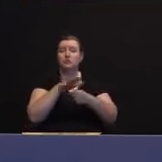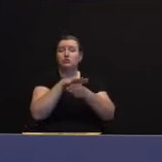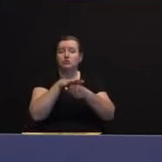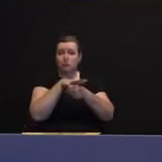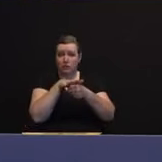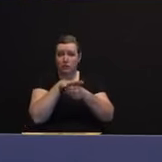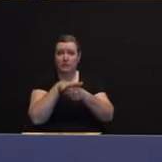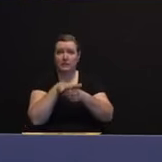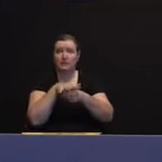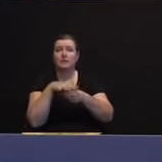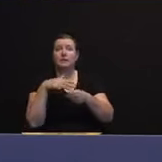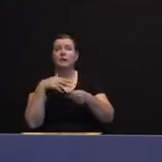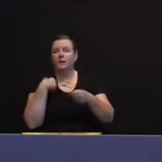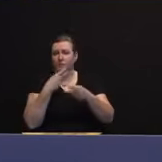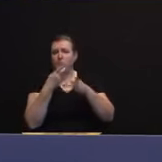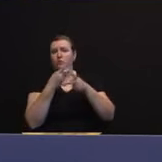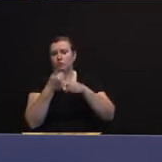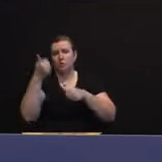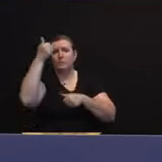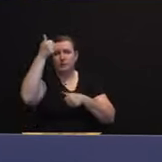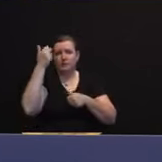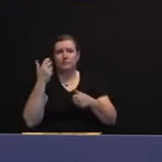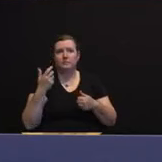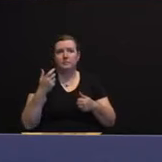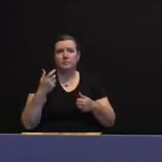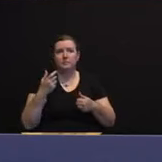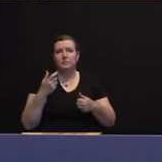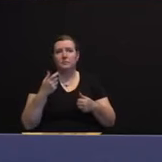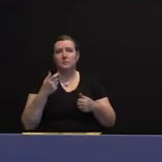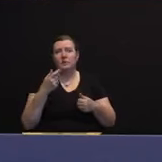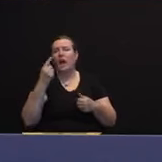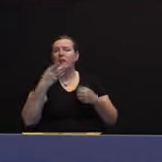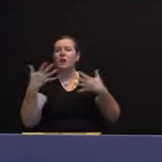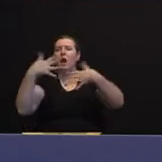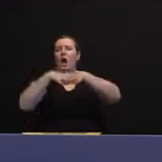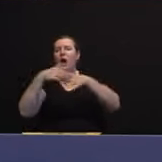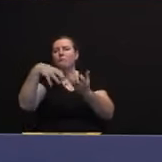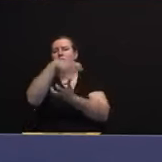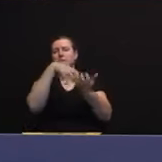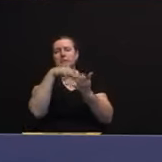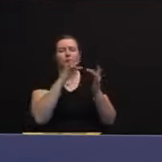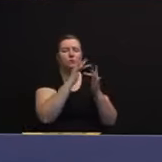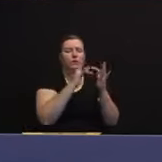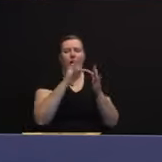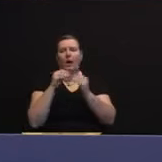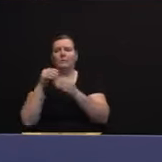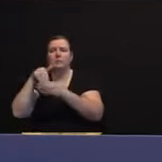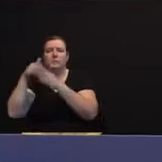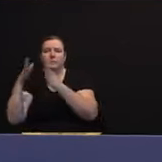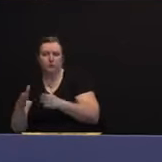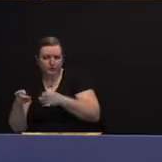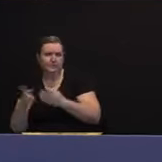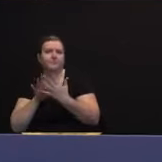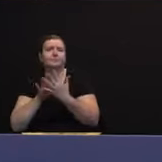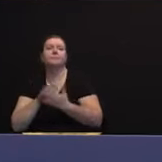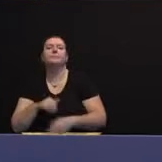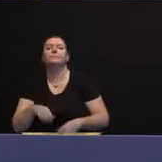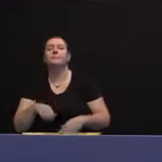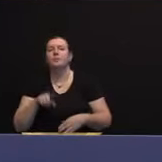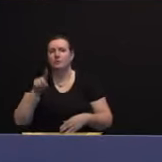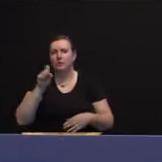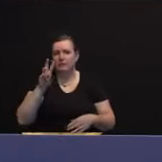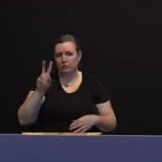responsibility for are hybrid, 162 are remote, 97 are in person, 36 have a combination. Those have